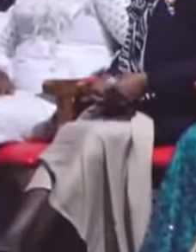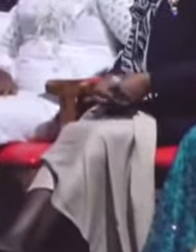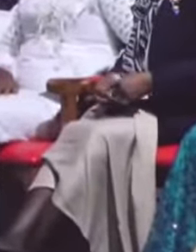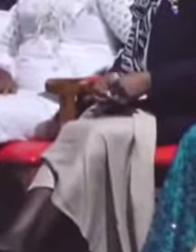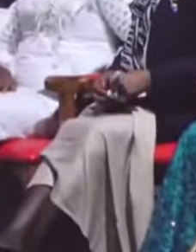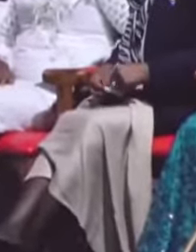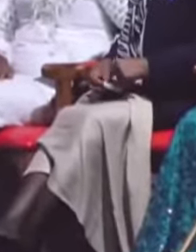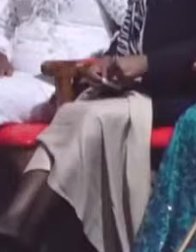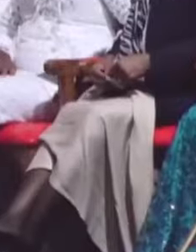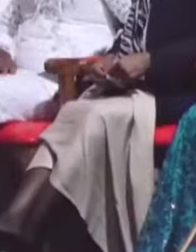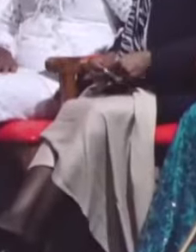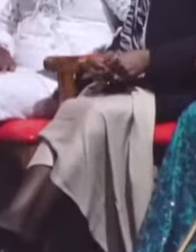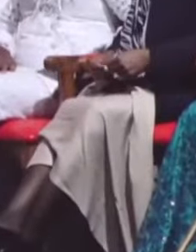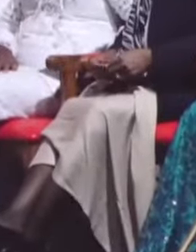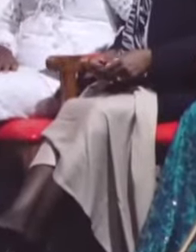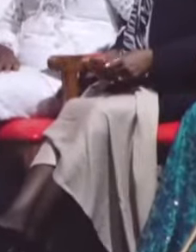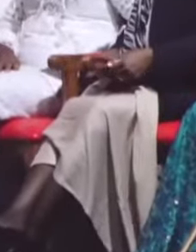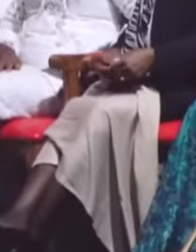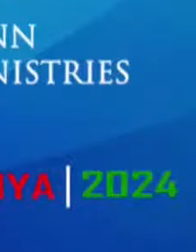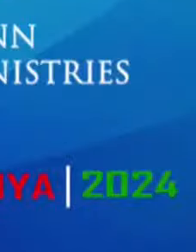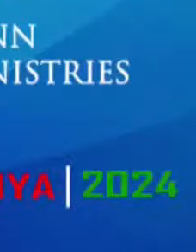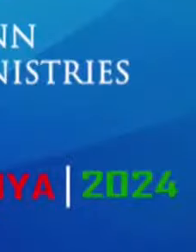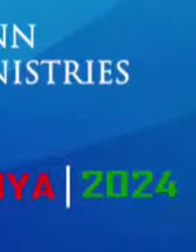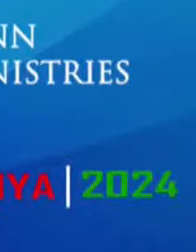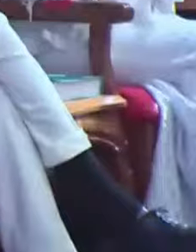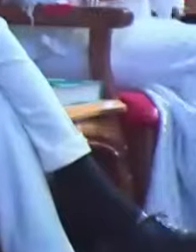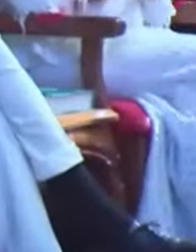will be the rich richest nation on